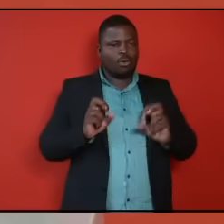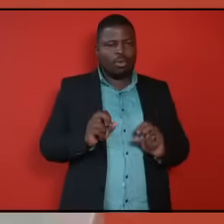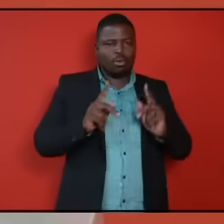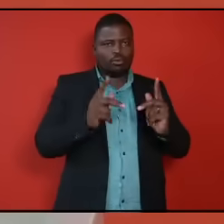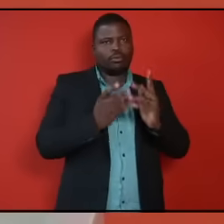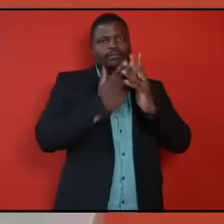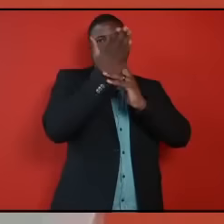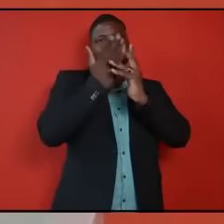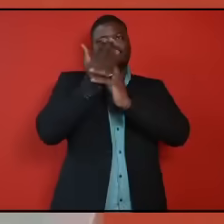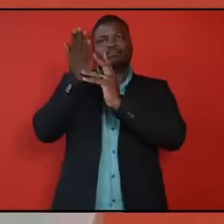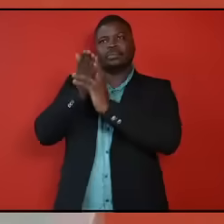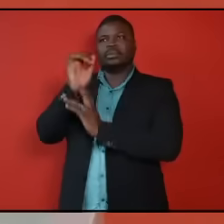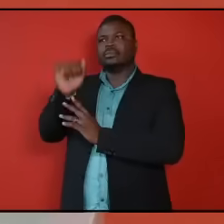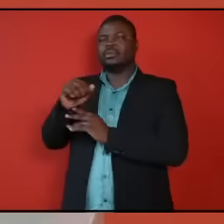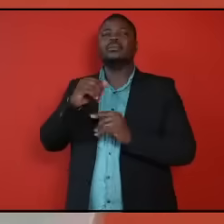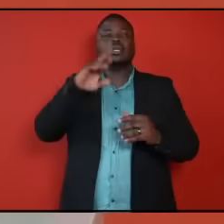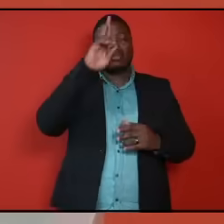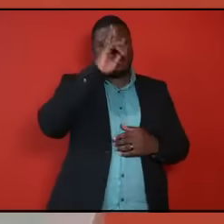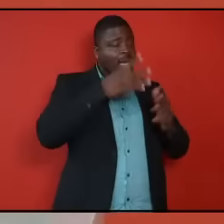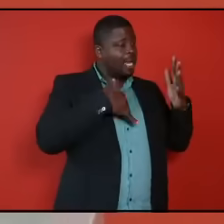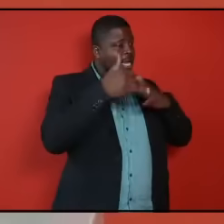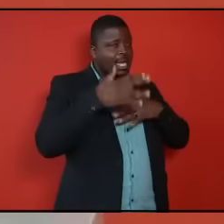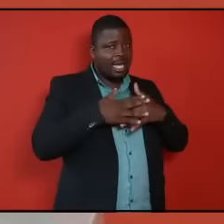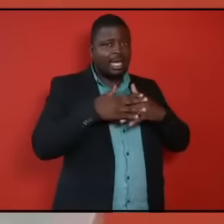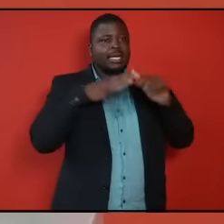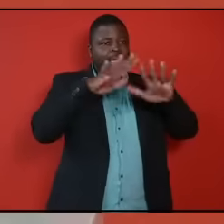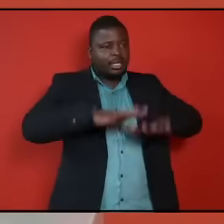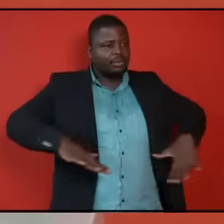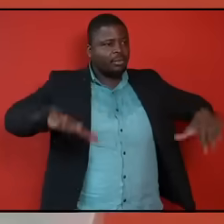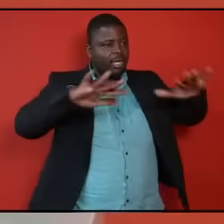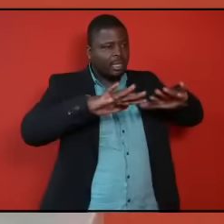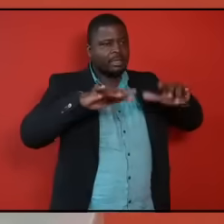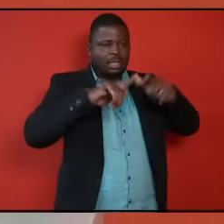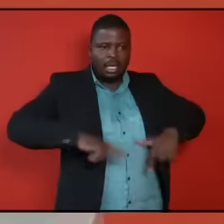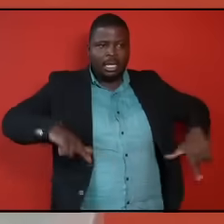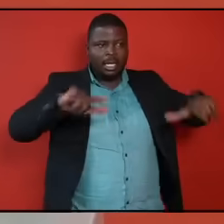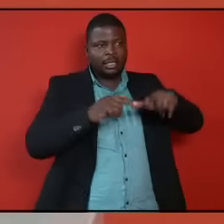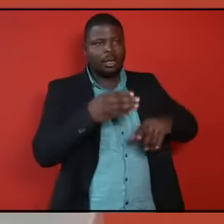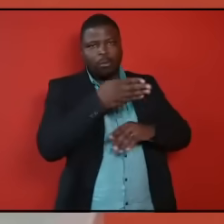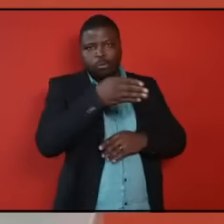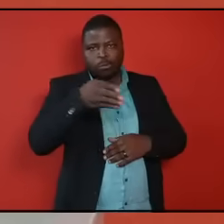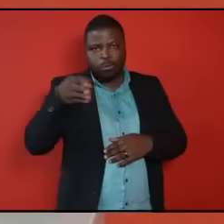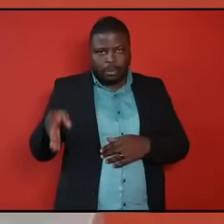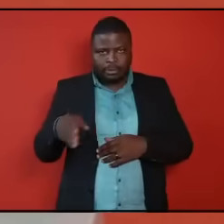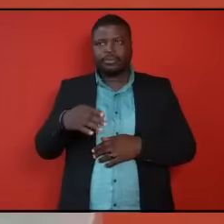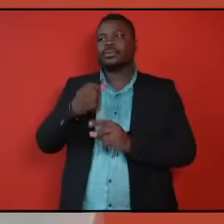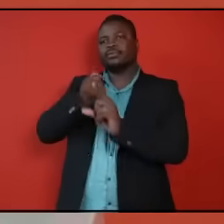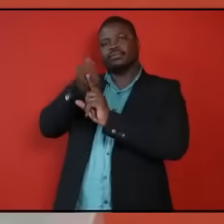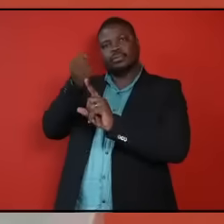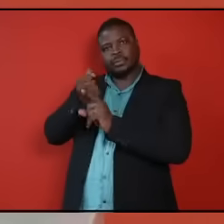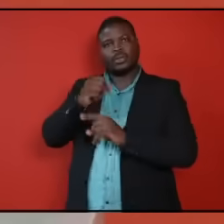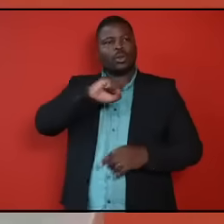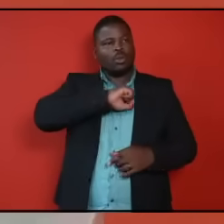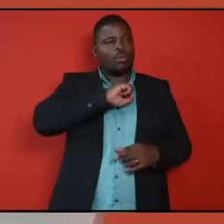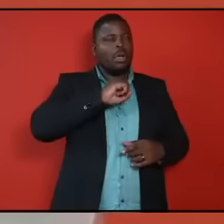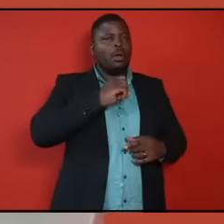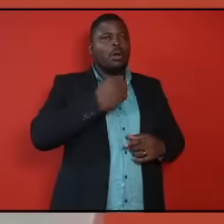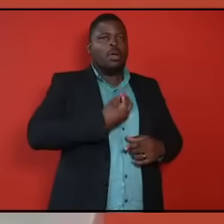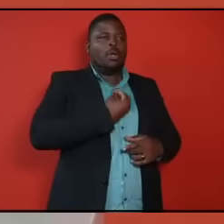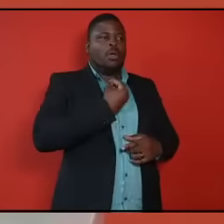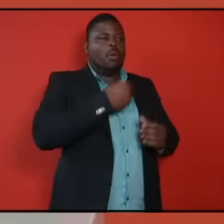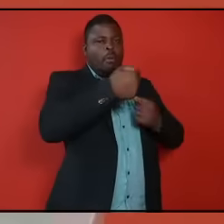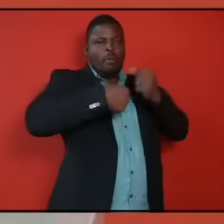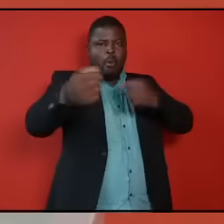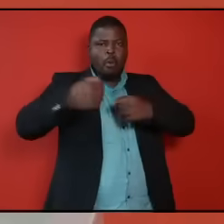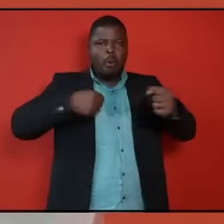space can be found. The space is there. Let's use our power. We used it with the cliques.